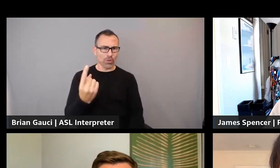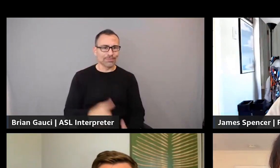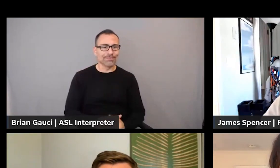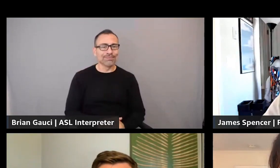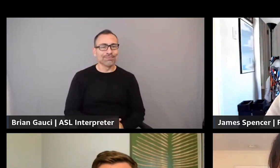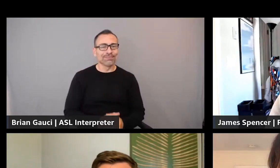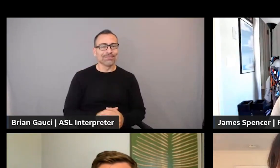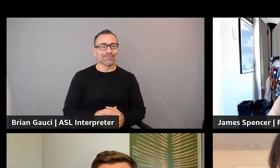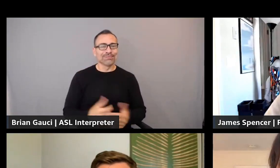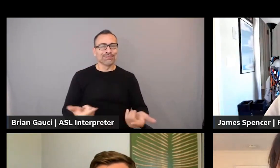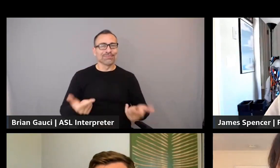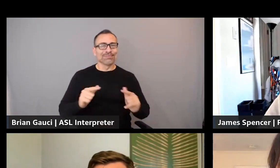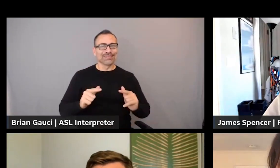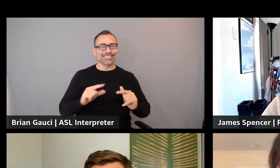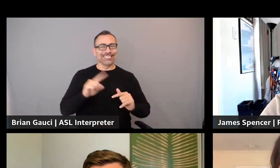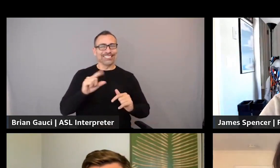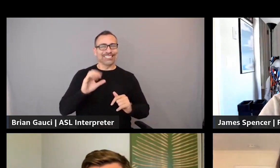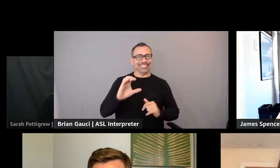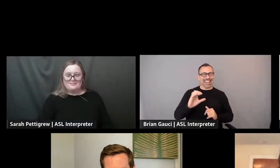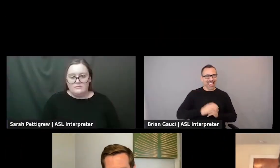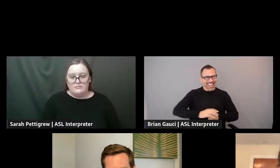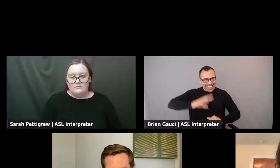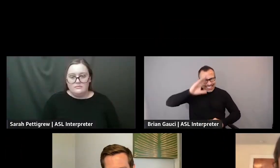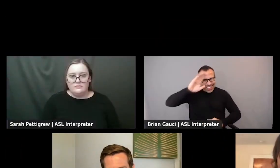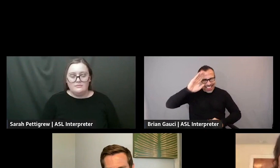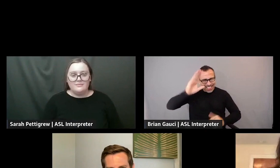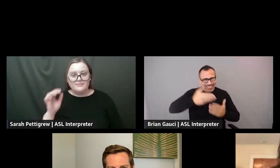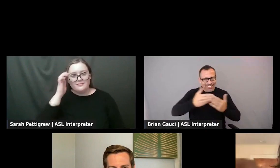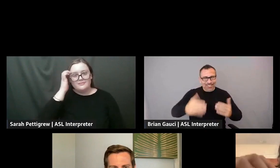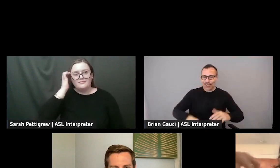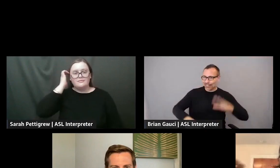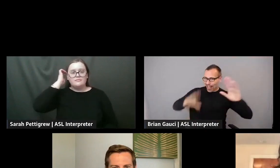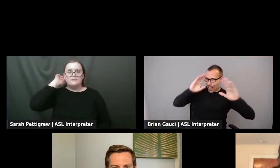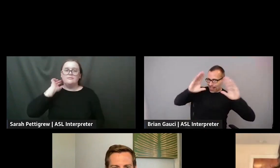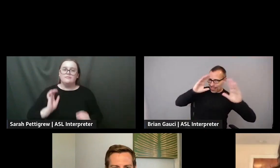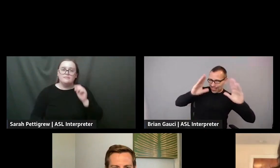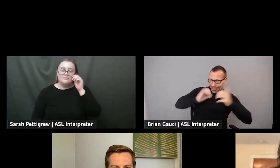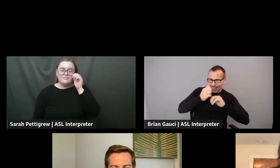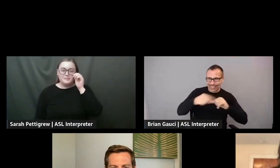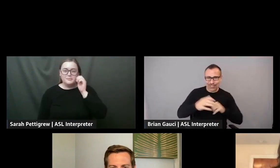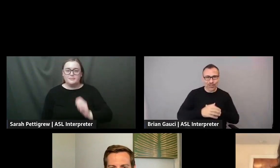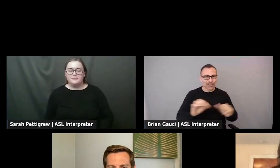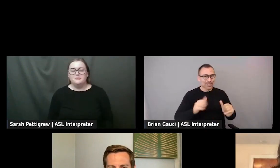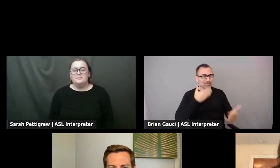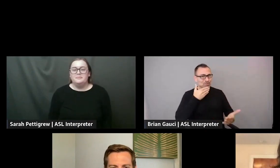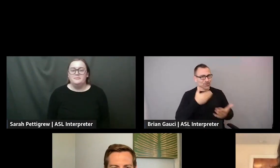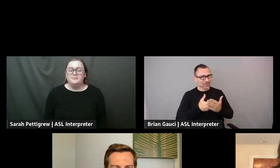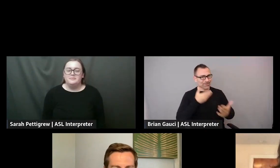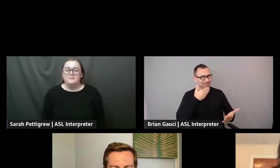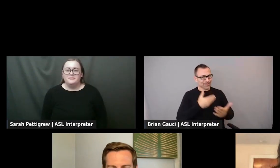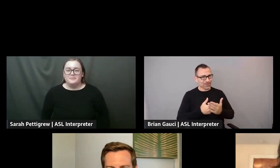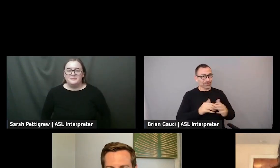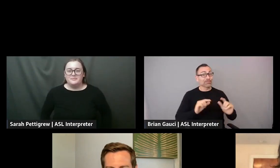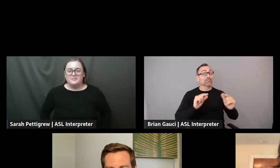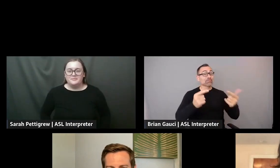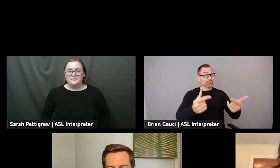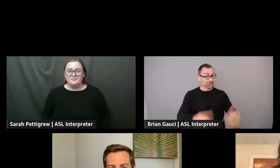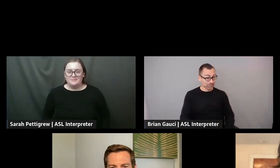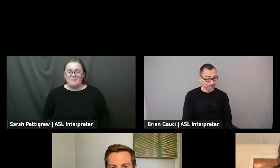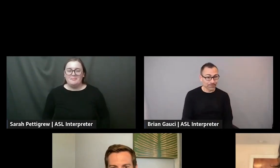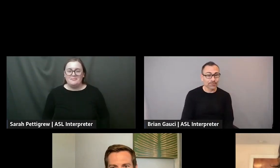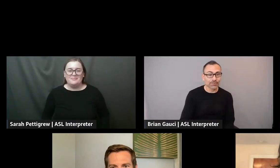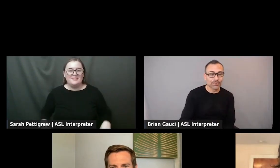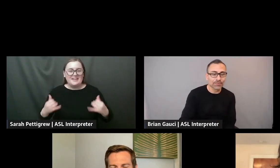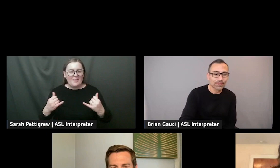Hello, Back. everybody. Hey, how you Hello. doing? Hey, doing well, doing well. Coming to you live. This